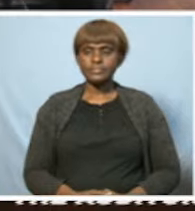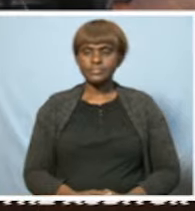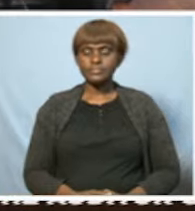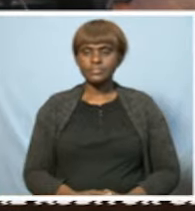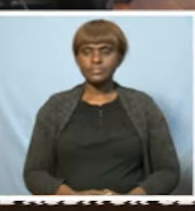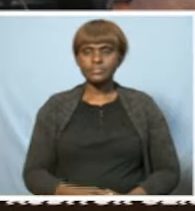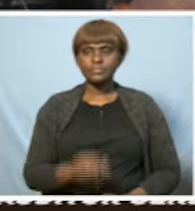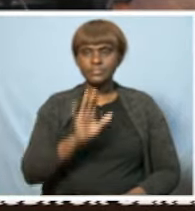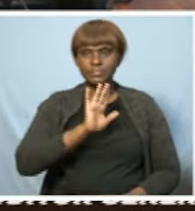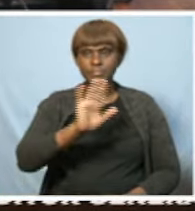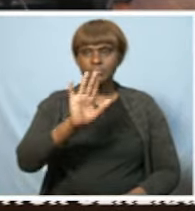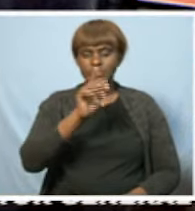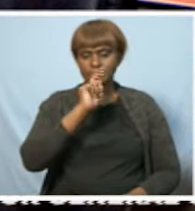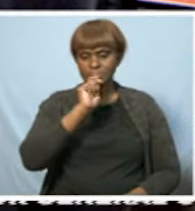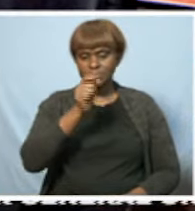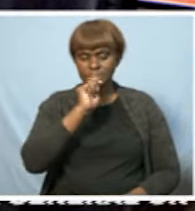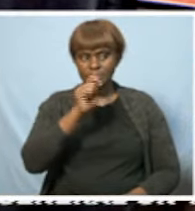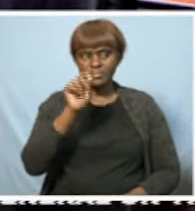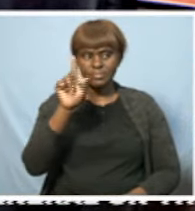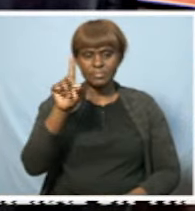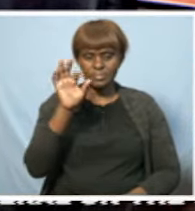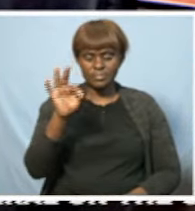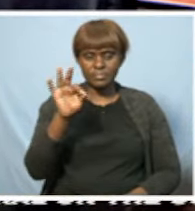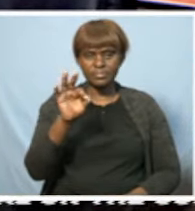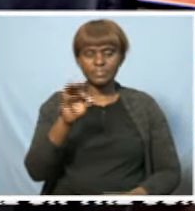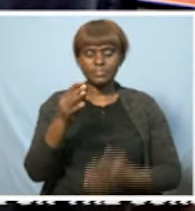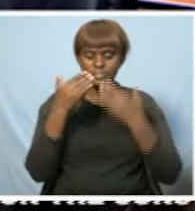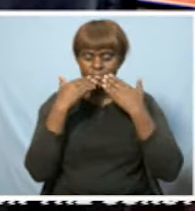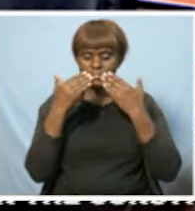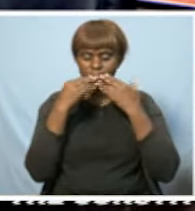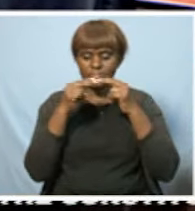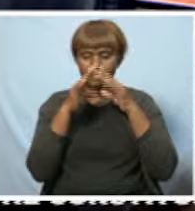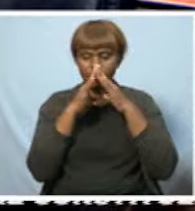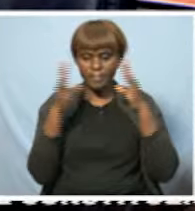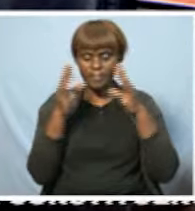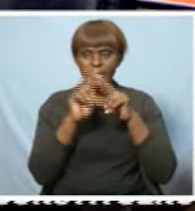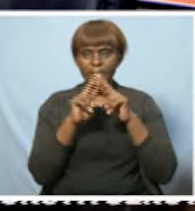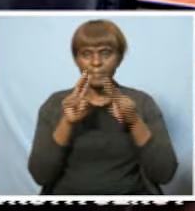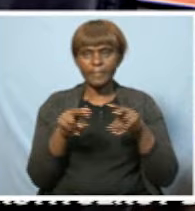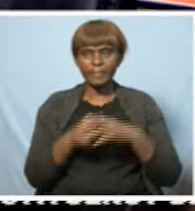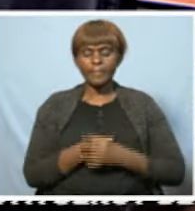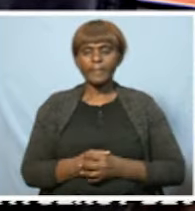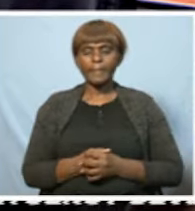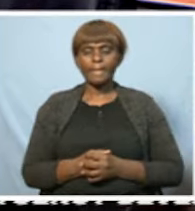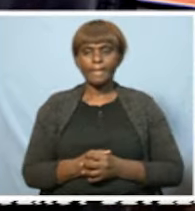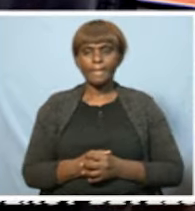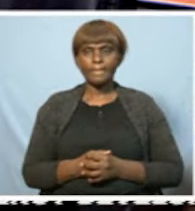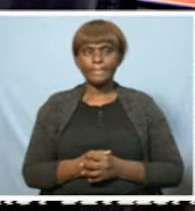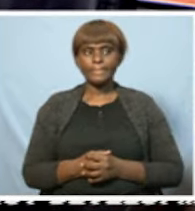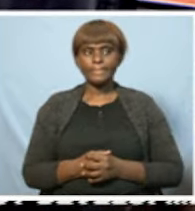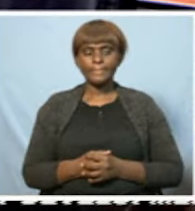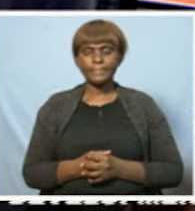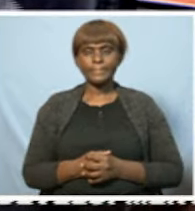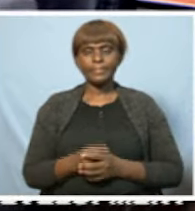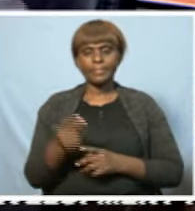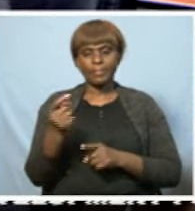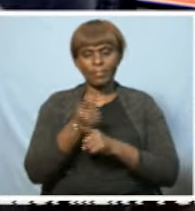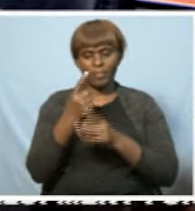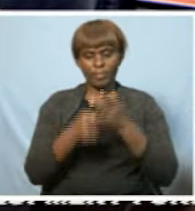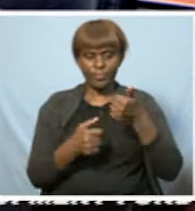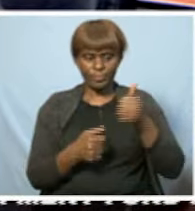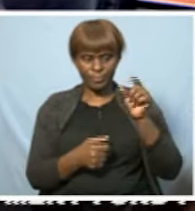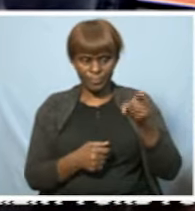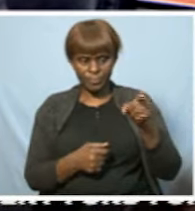Your mic, DF. Yes or no? Thank you very much, Chair. From what the DF